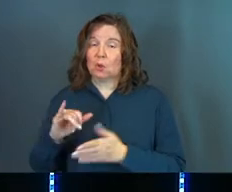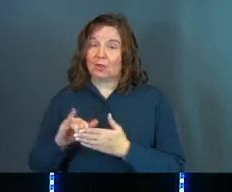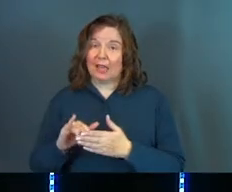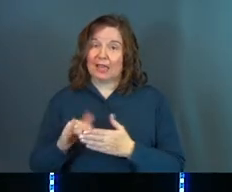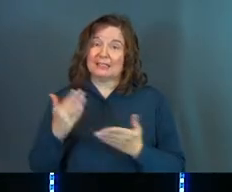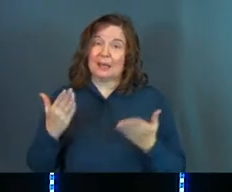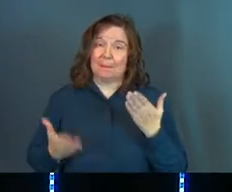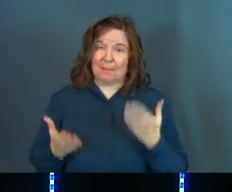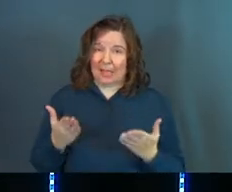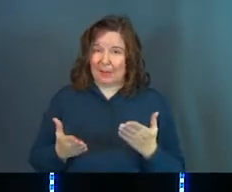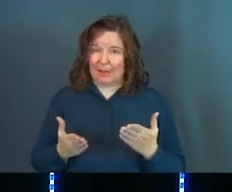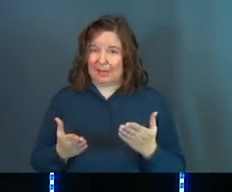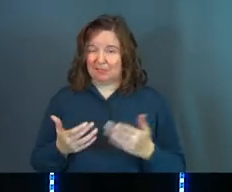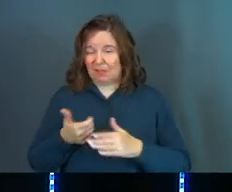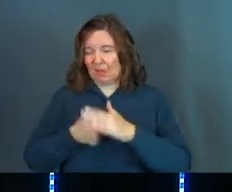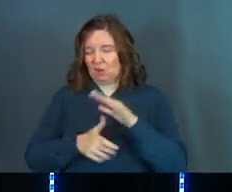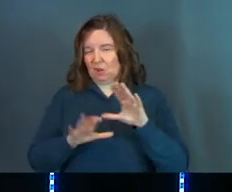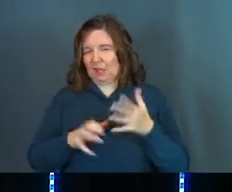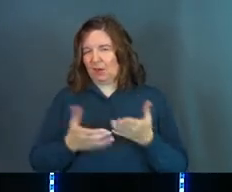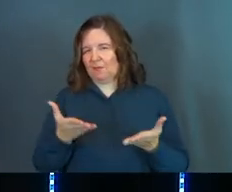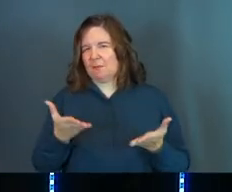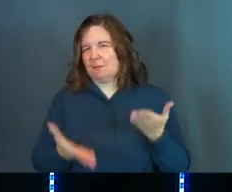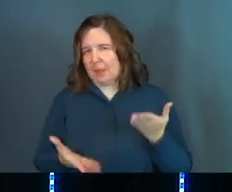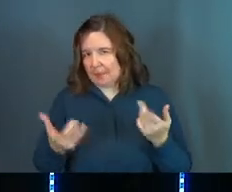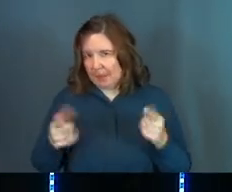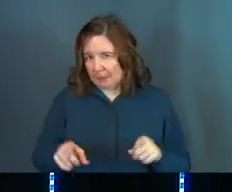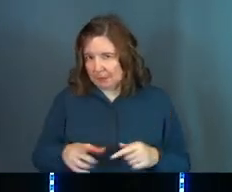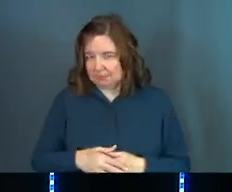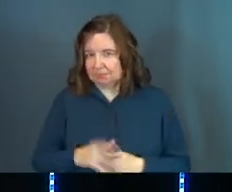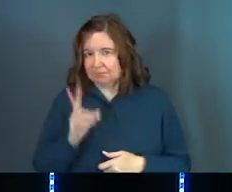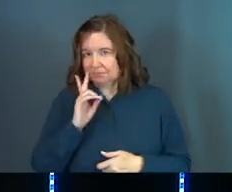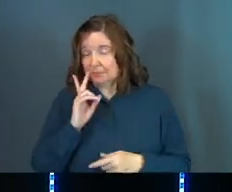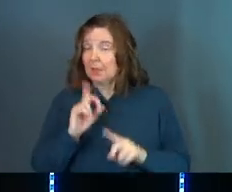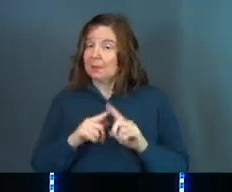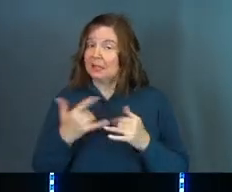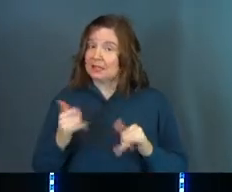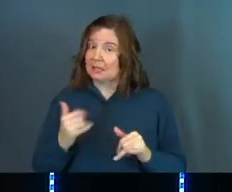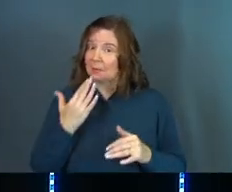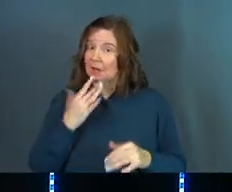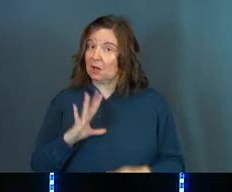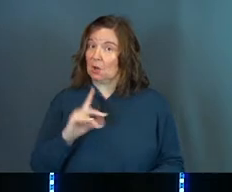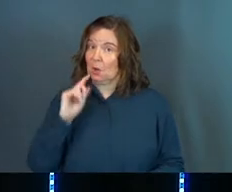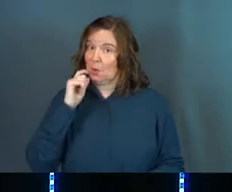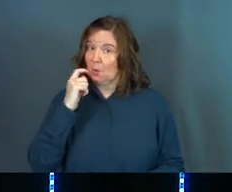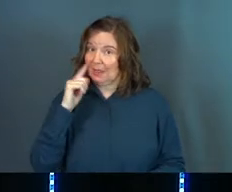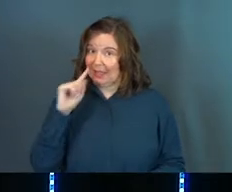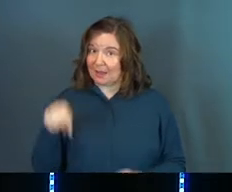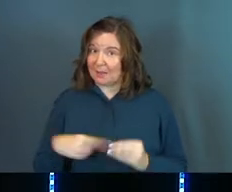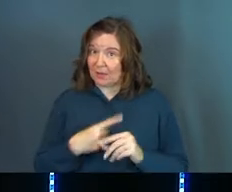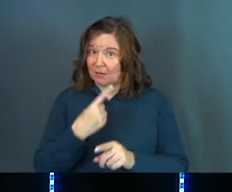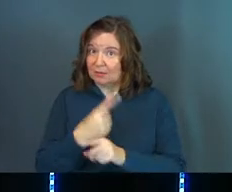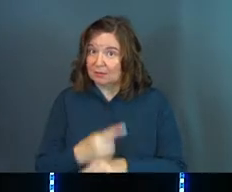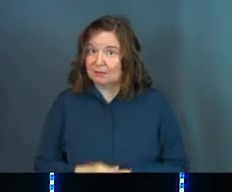a maybe. Can I put it under the category of maybe that happened? But that's still pretty cool to think about, isn't it?